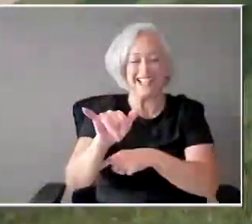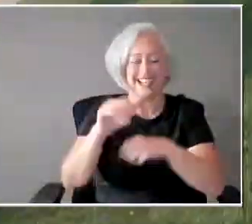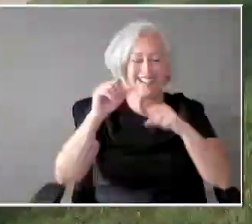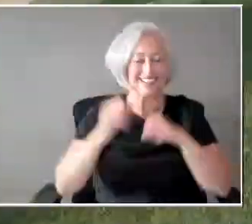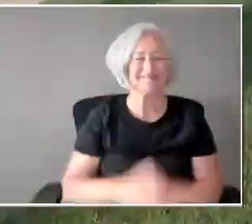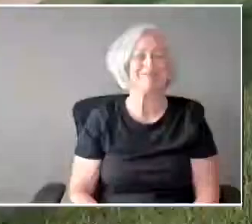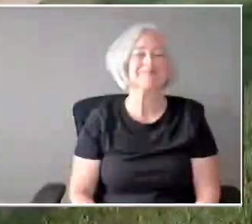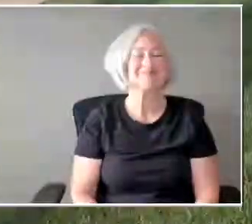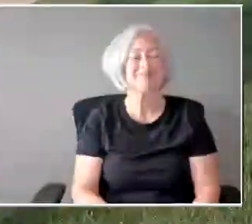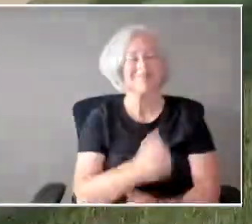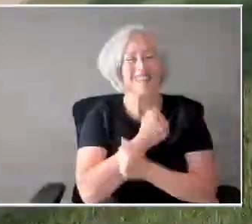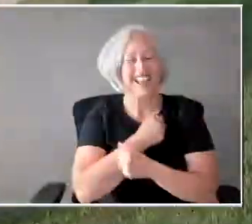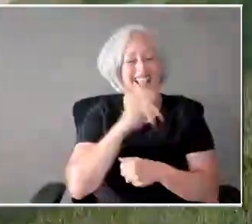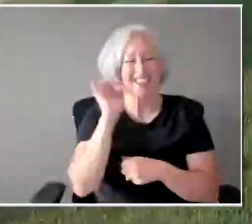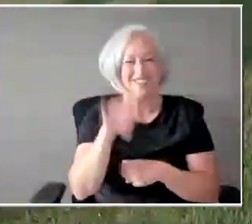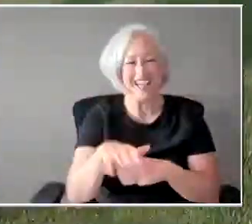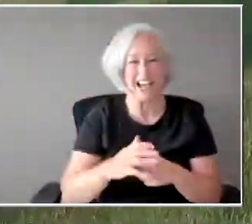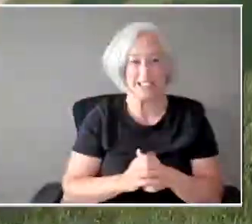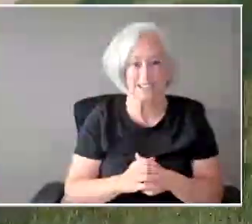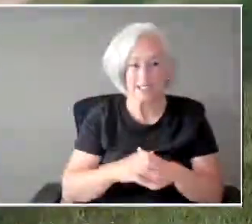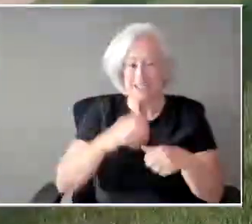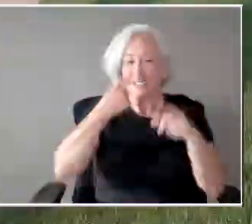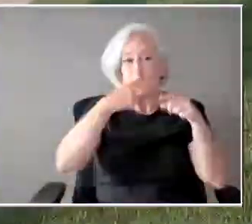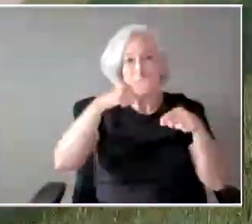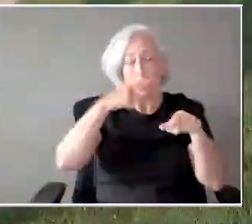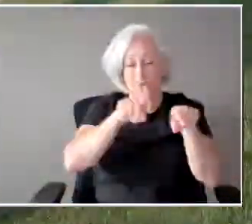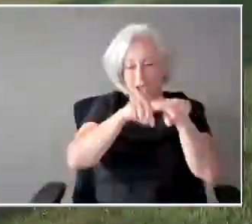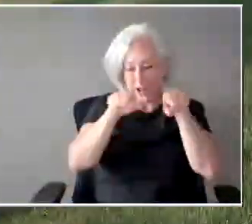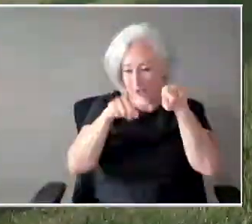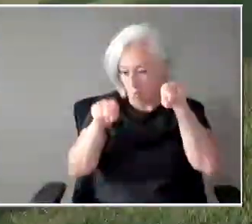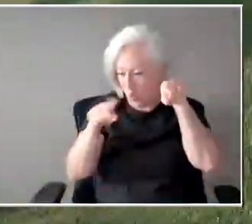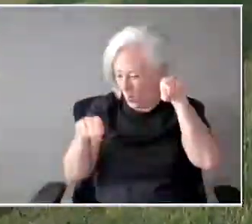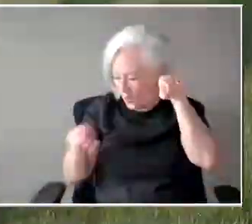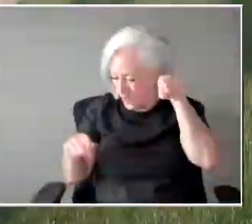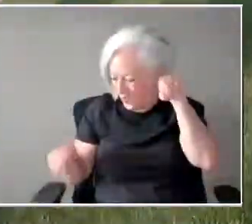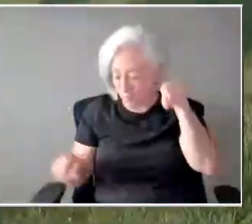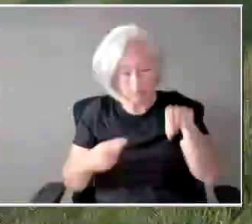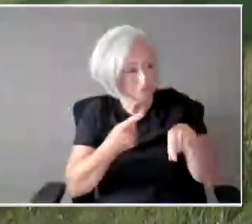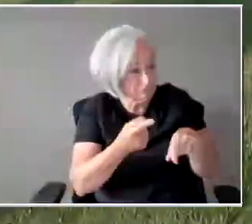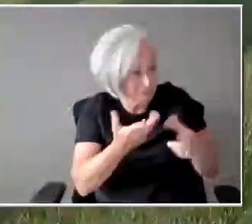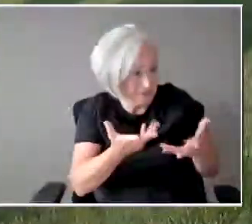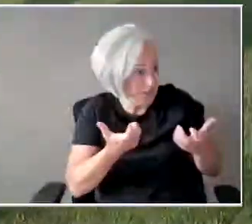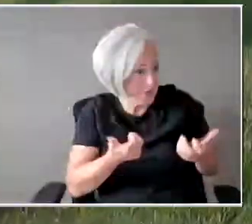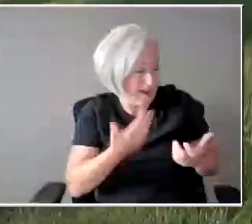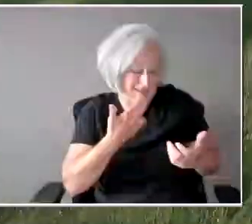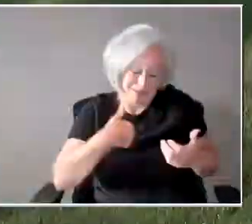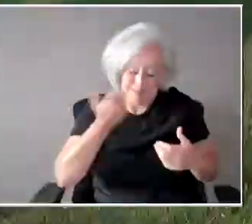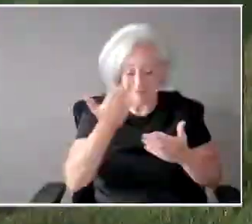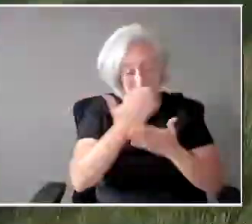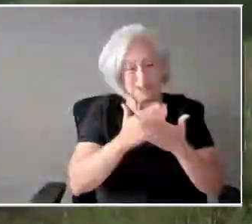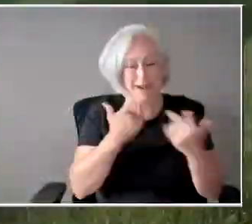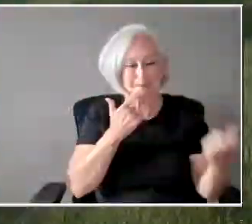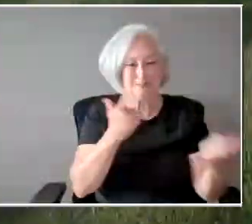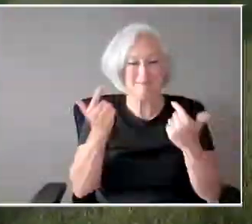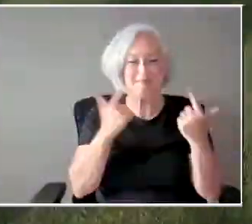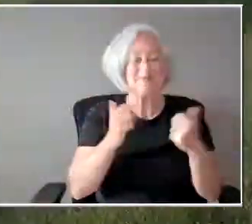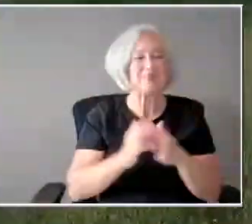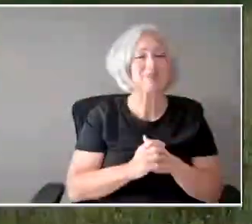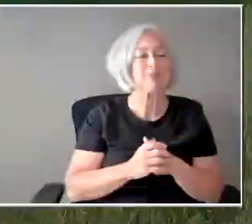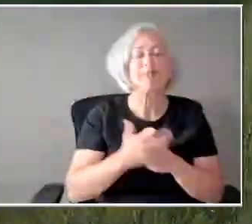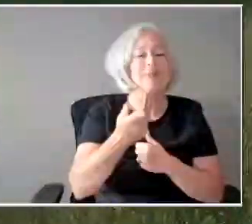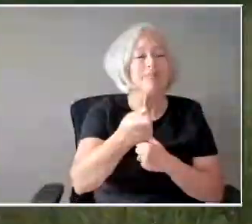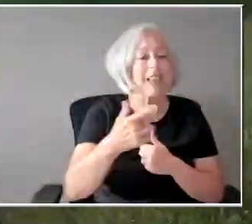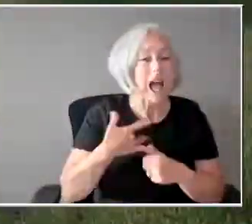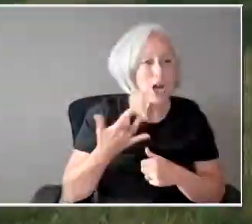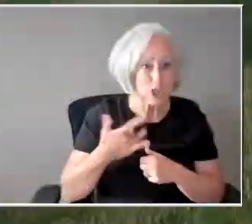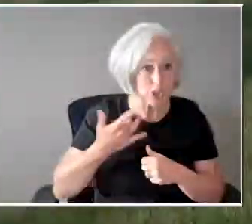it. I love it. Can I barrel roll back? If you like. That's the best part. That's great. So how do you feel though? I mean, is that something